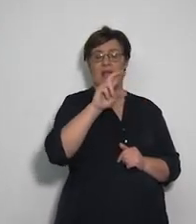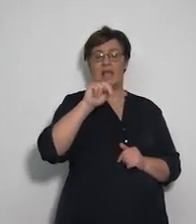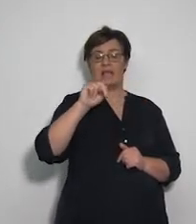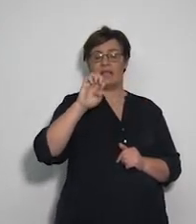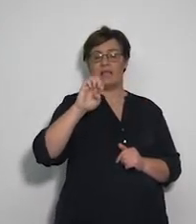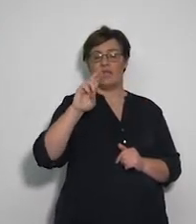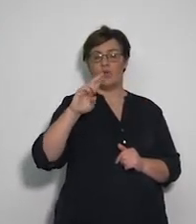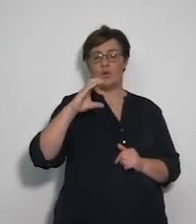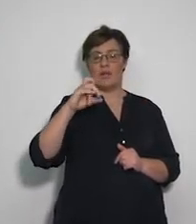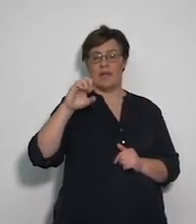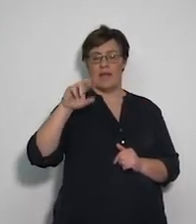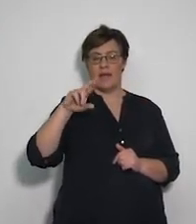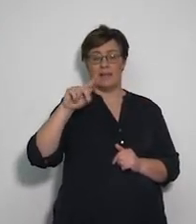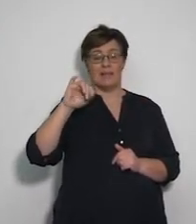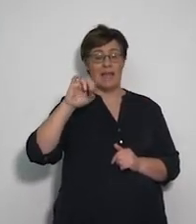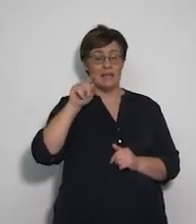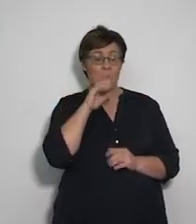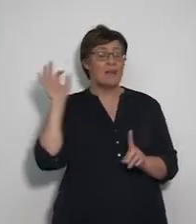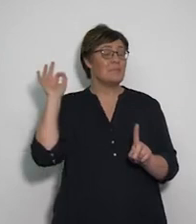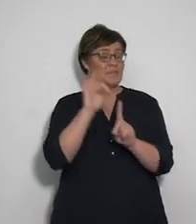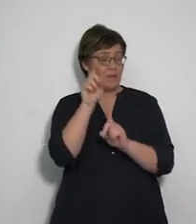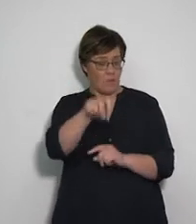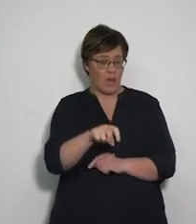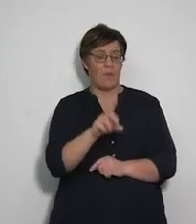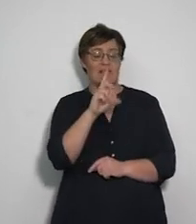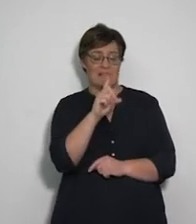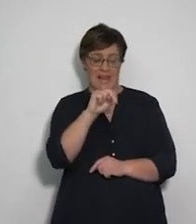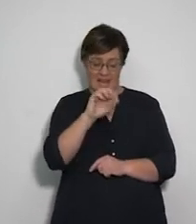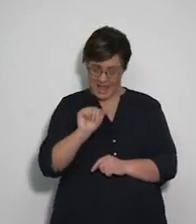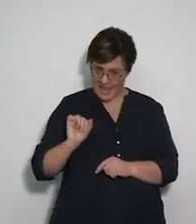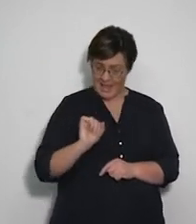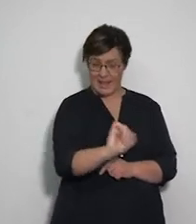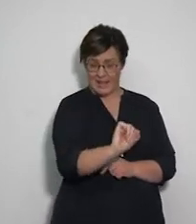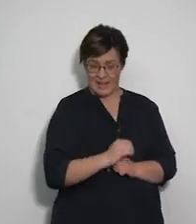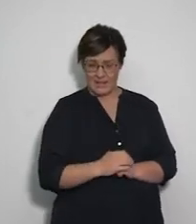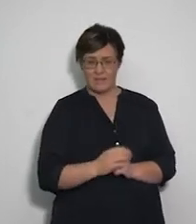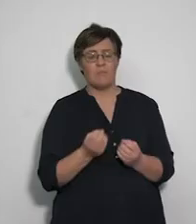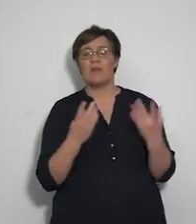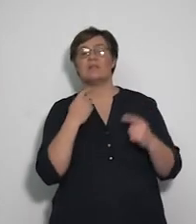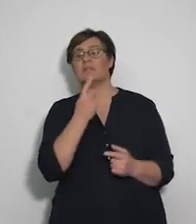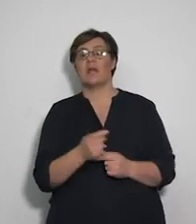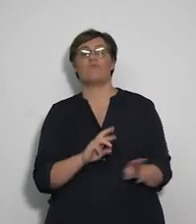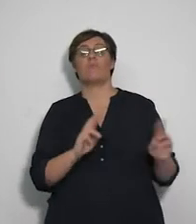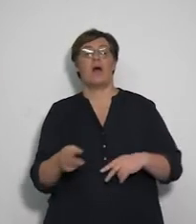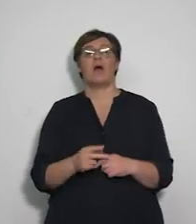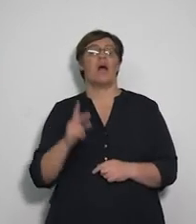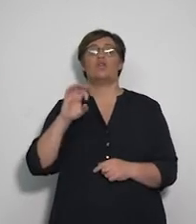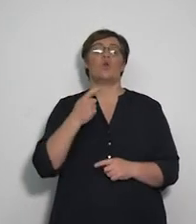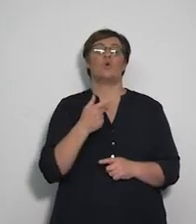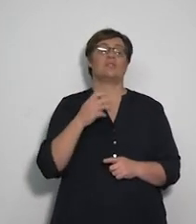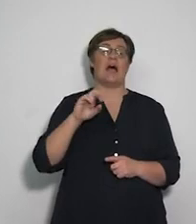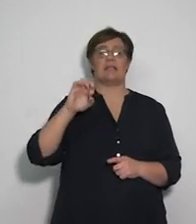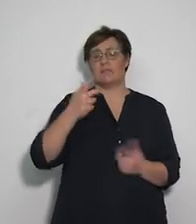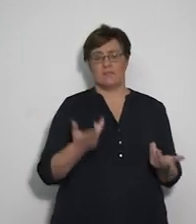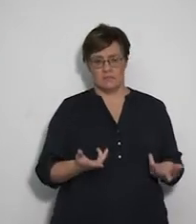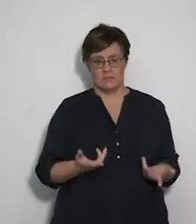nucleotide. And I've got to be specific because this is a DNA molecule. Often we get learners simply replying, it's a